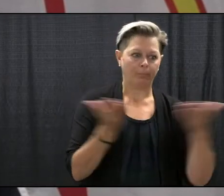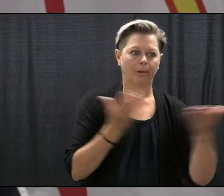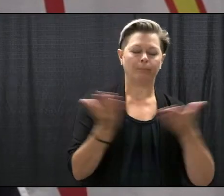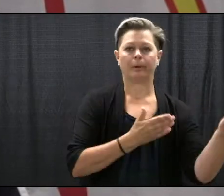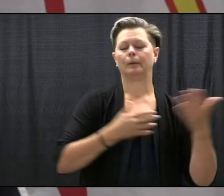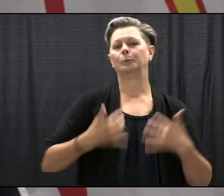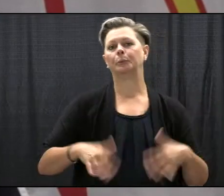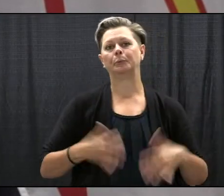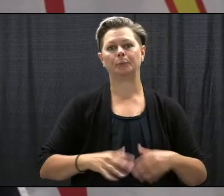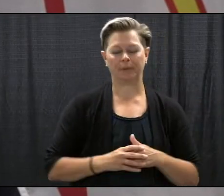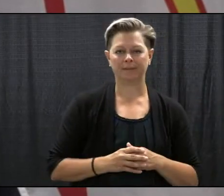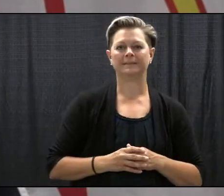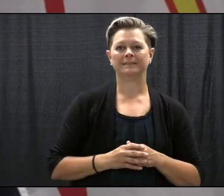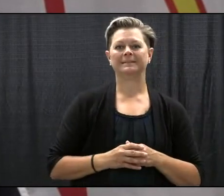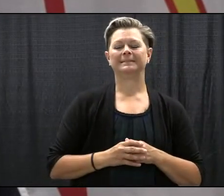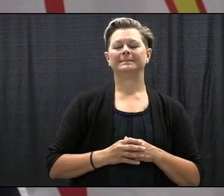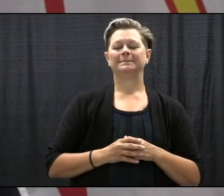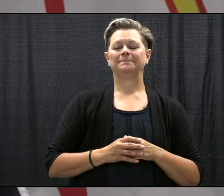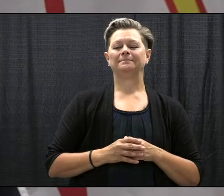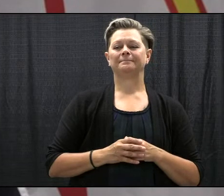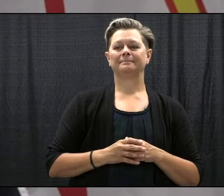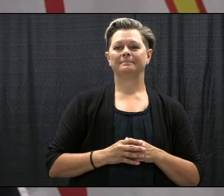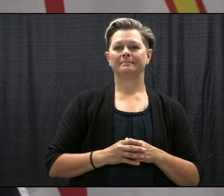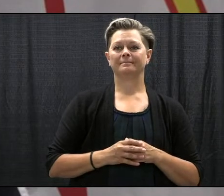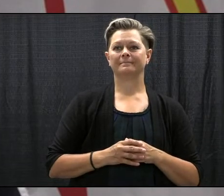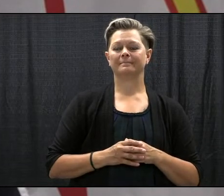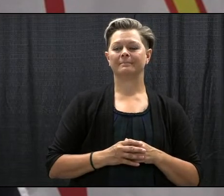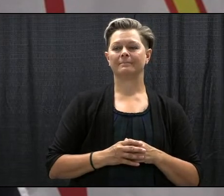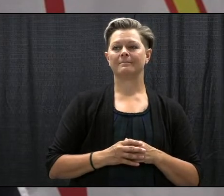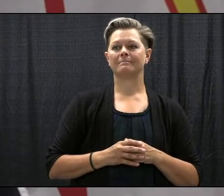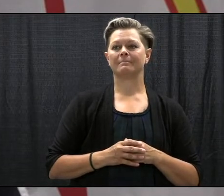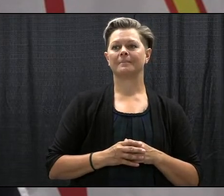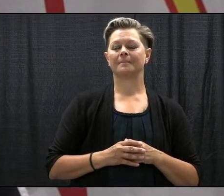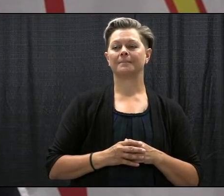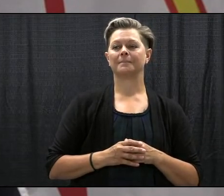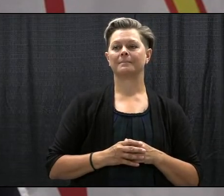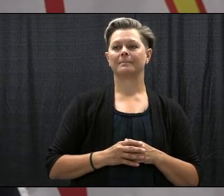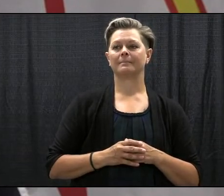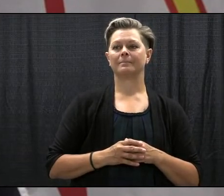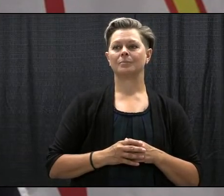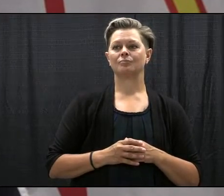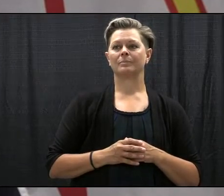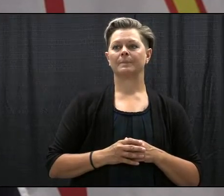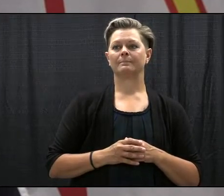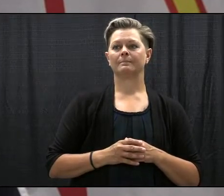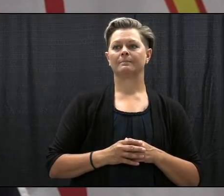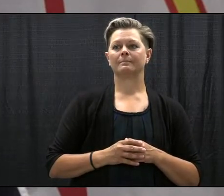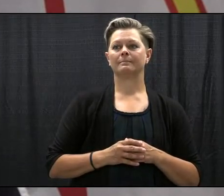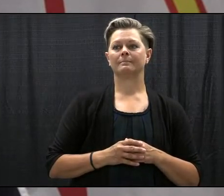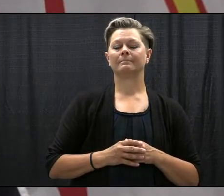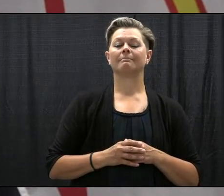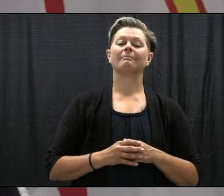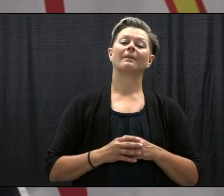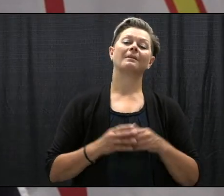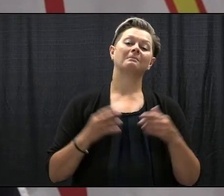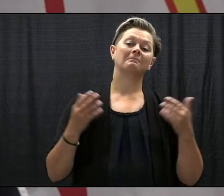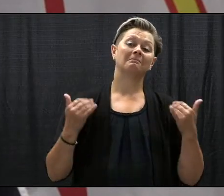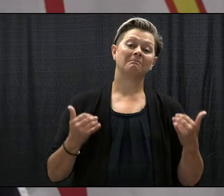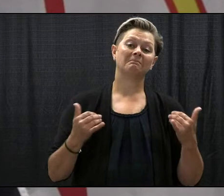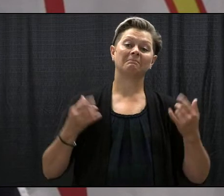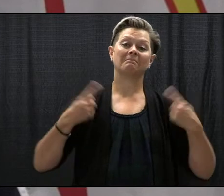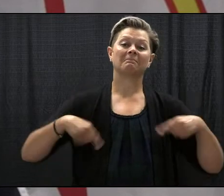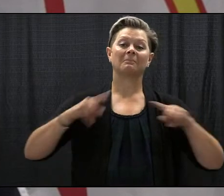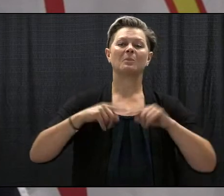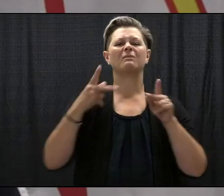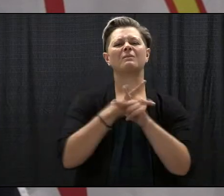are certainly looking at, you know, where can we go to try to